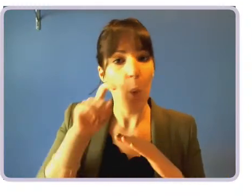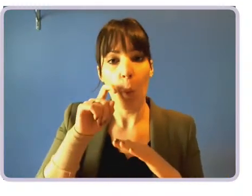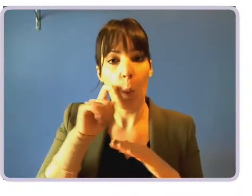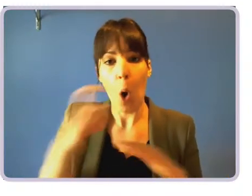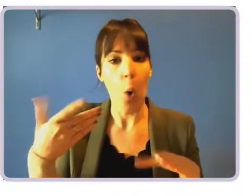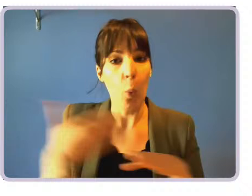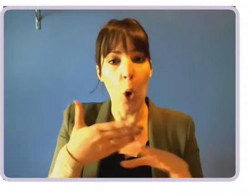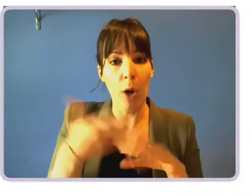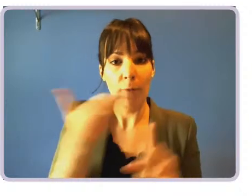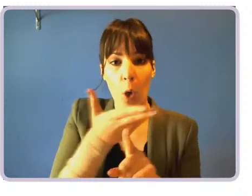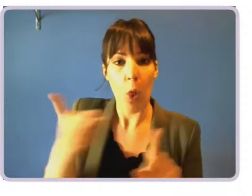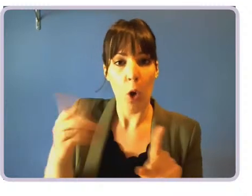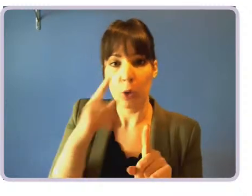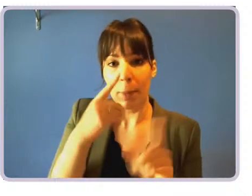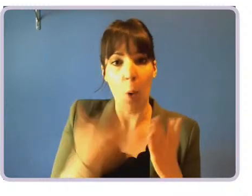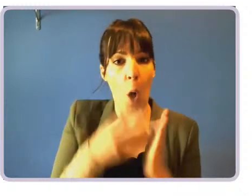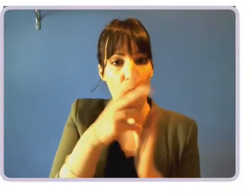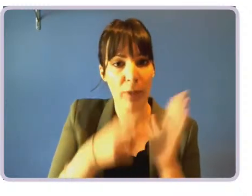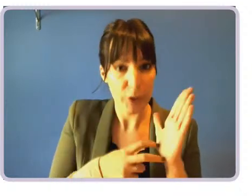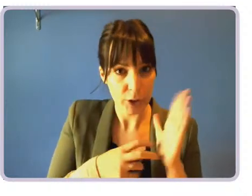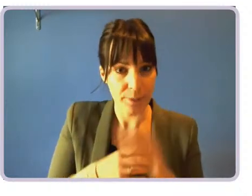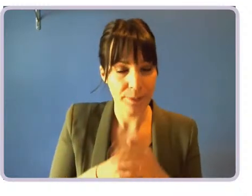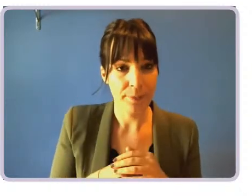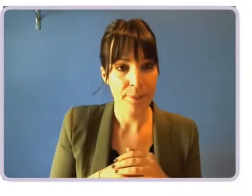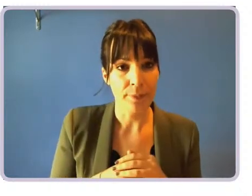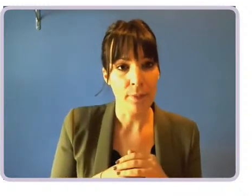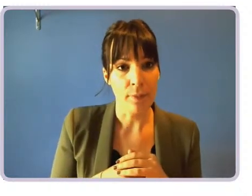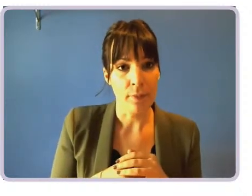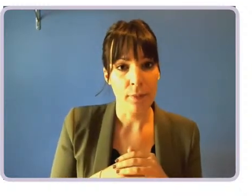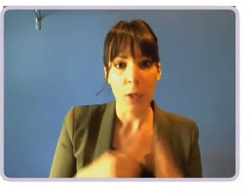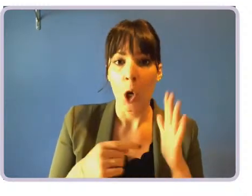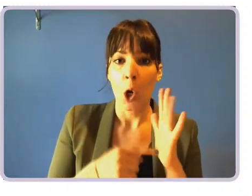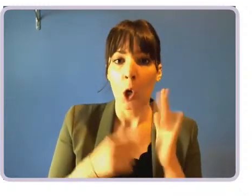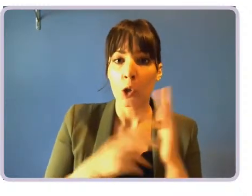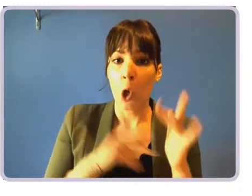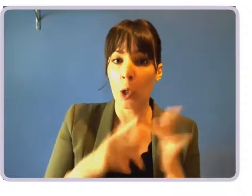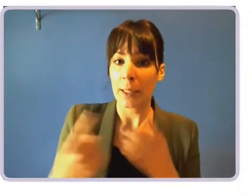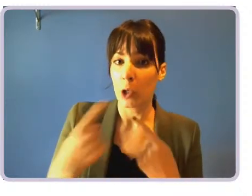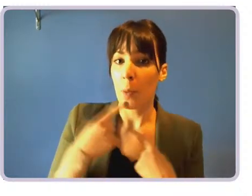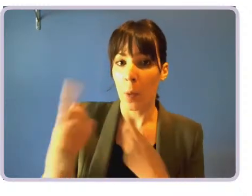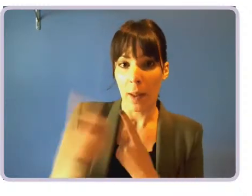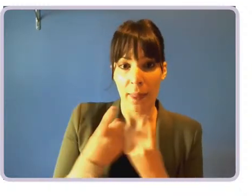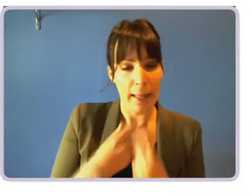me something that will likely stick with me for a very long time. She said,